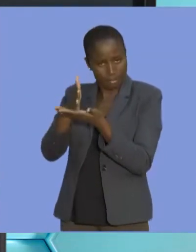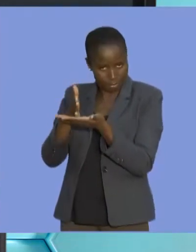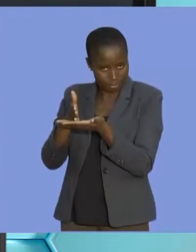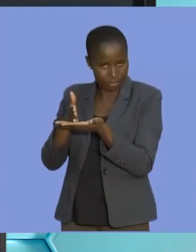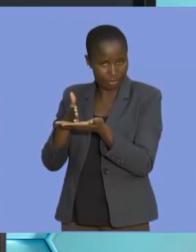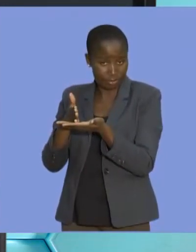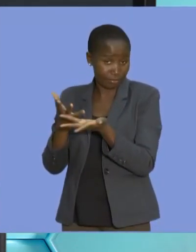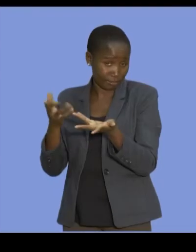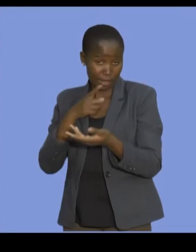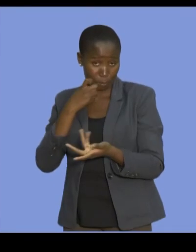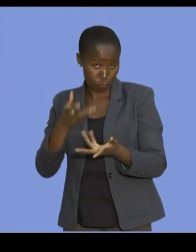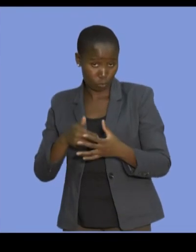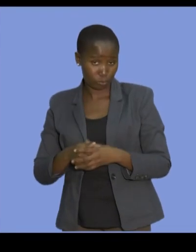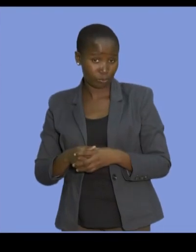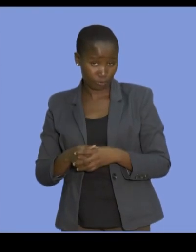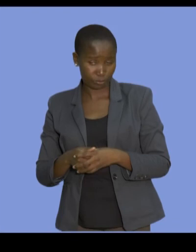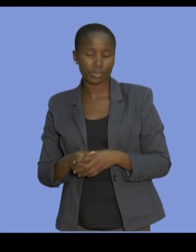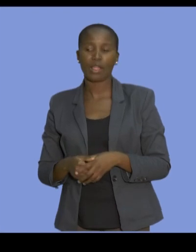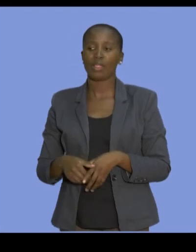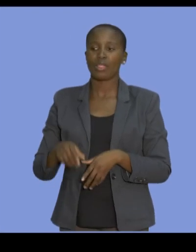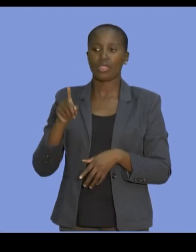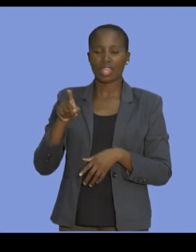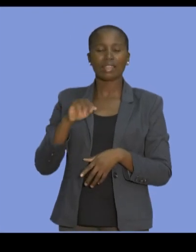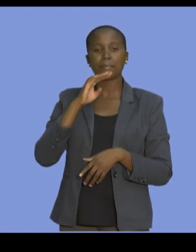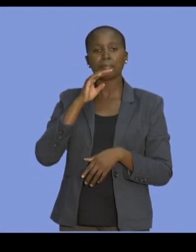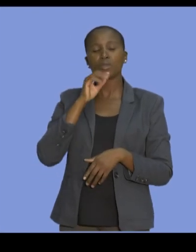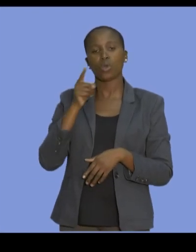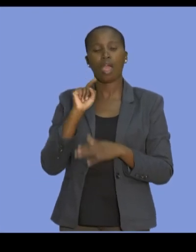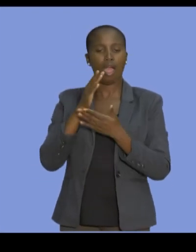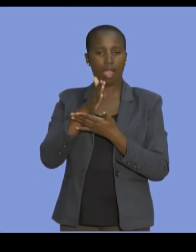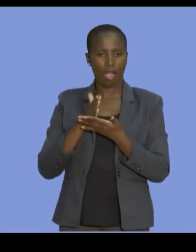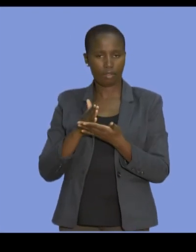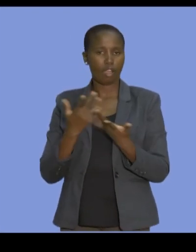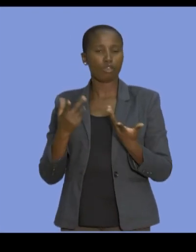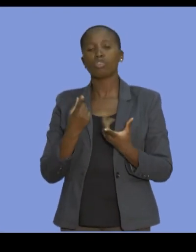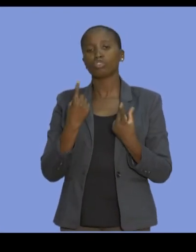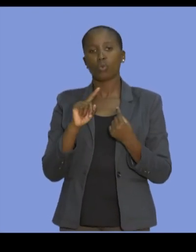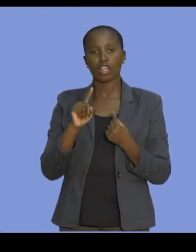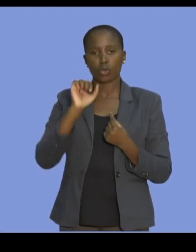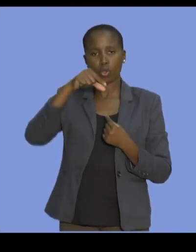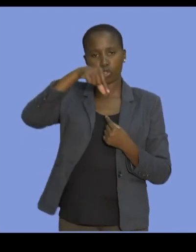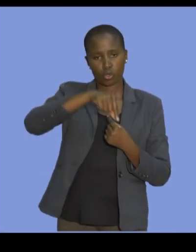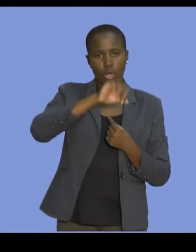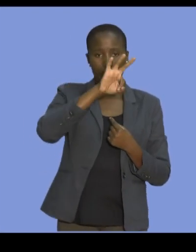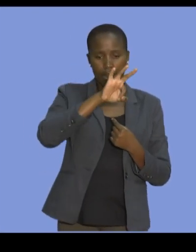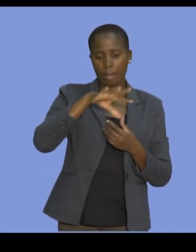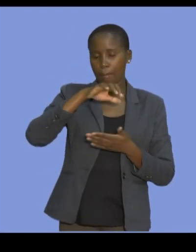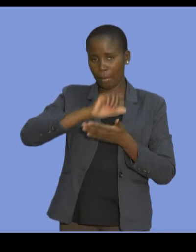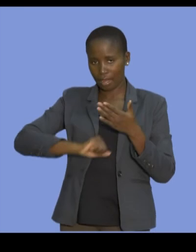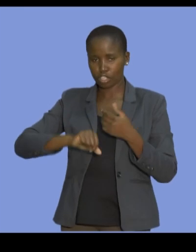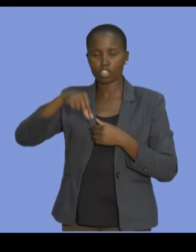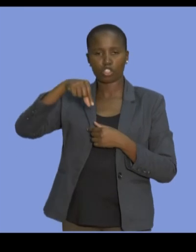semi-interquartile range. So that is actually half of our, you do your Q3 minus Q1 divided by 2.